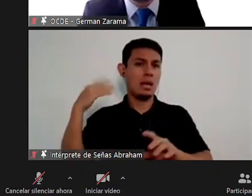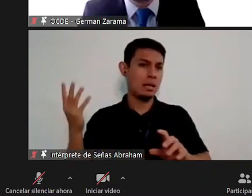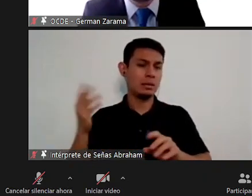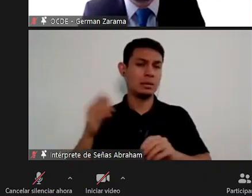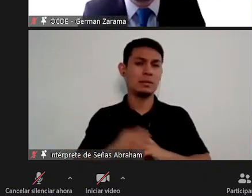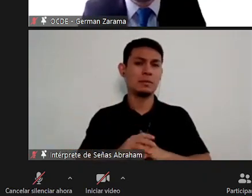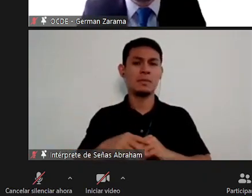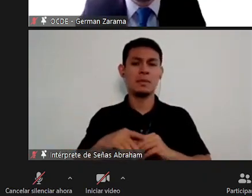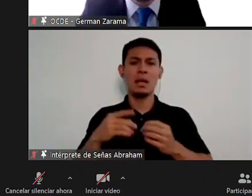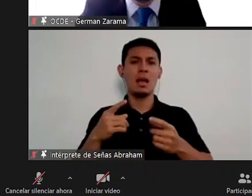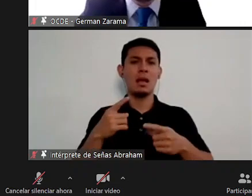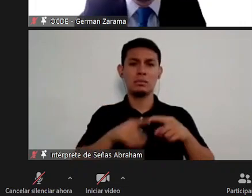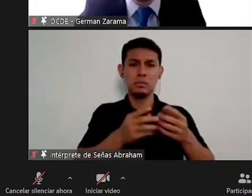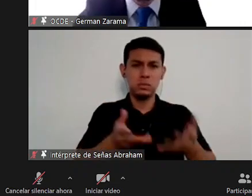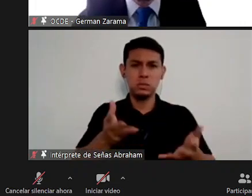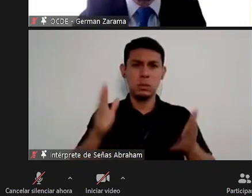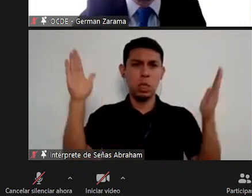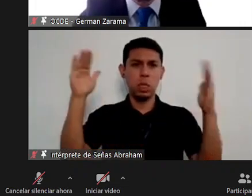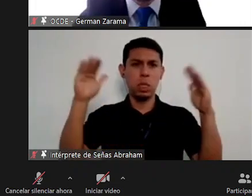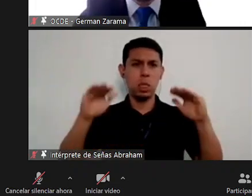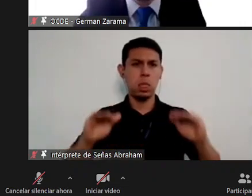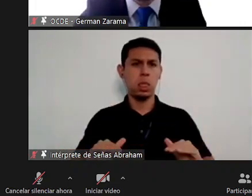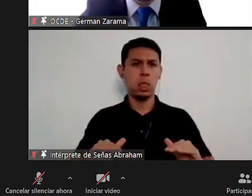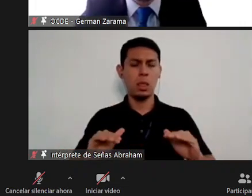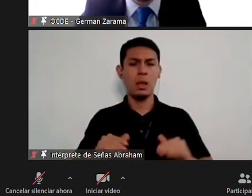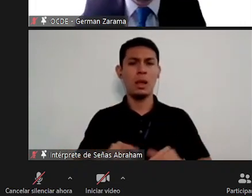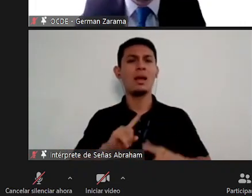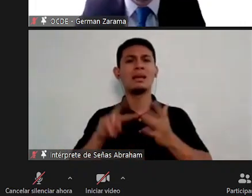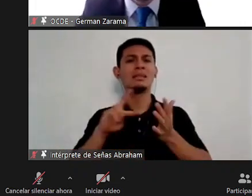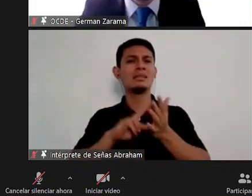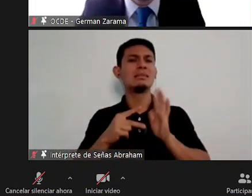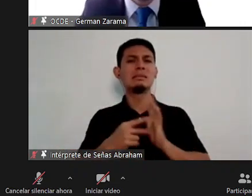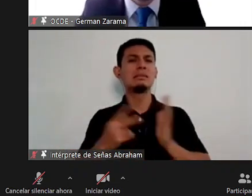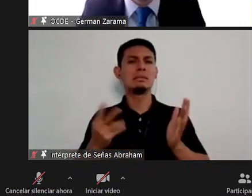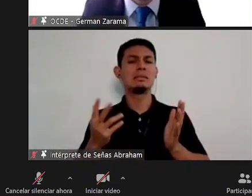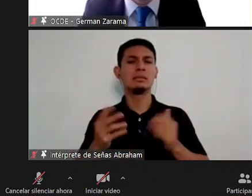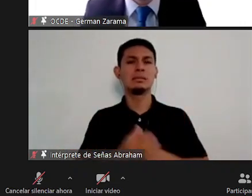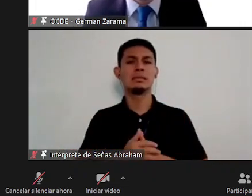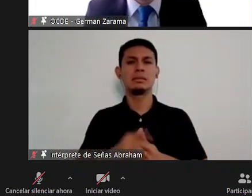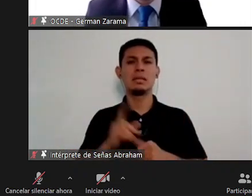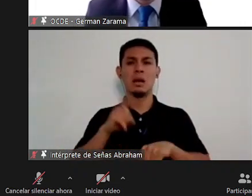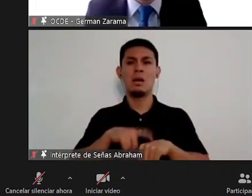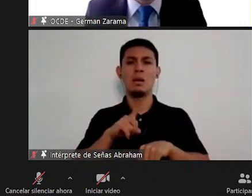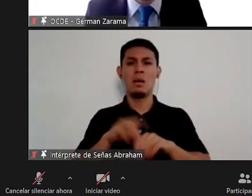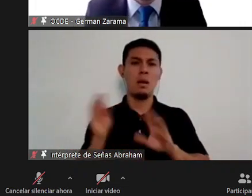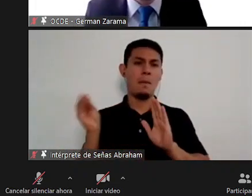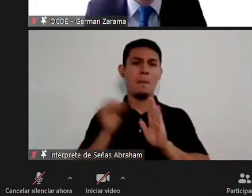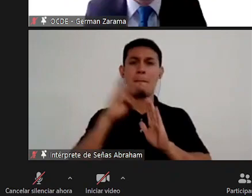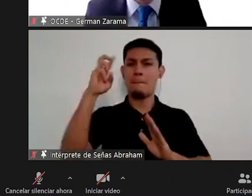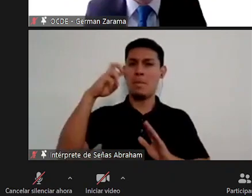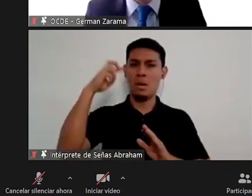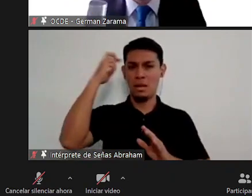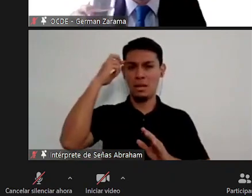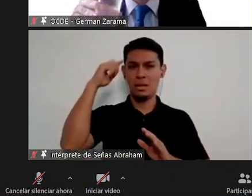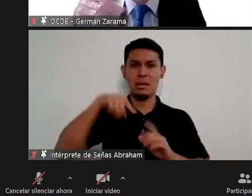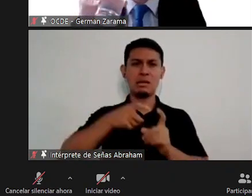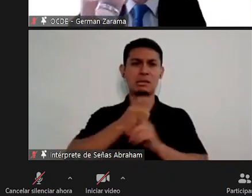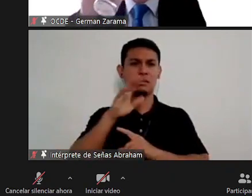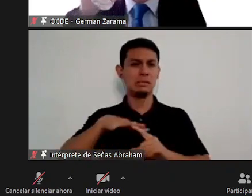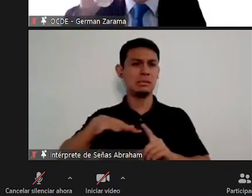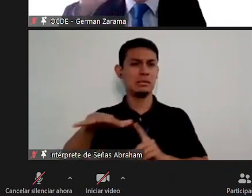before their productiveness that is very low and it also many different significant difficulties when we want to